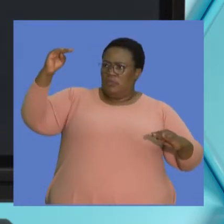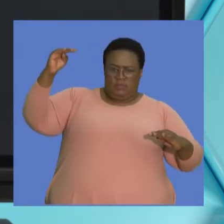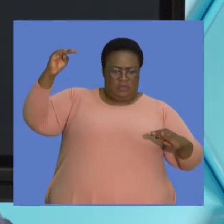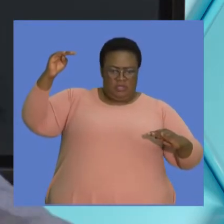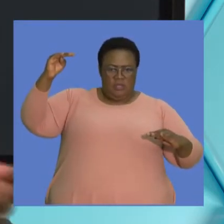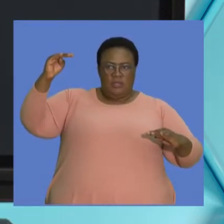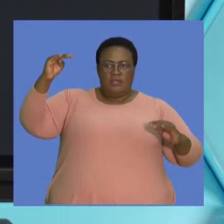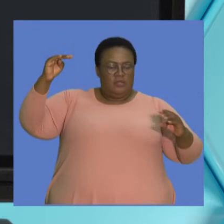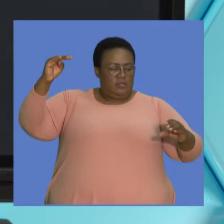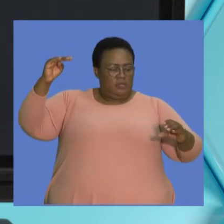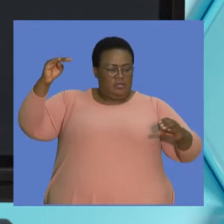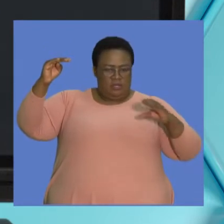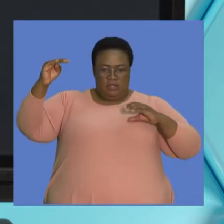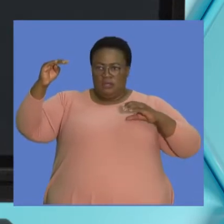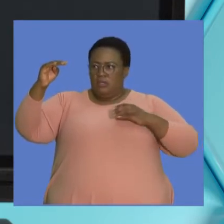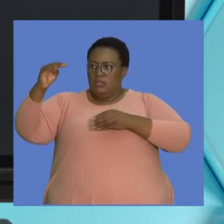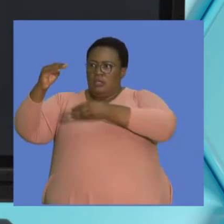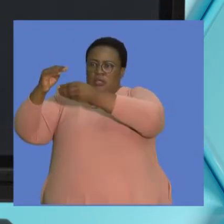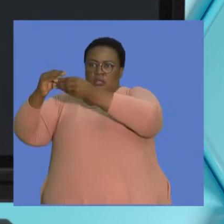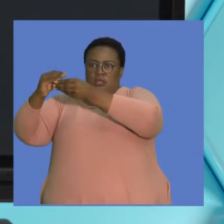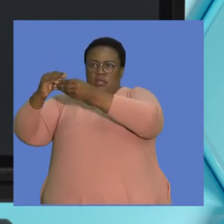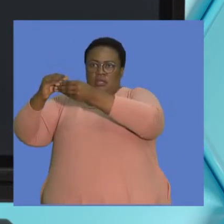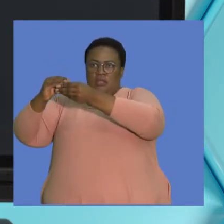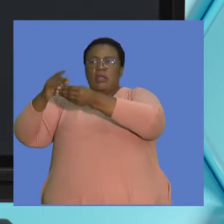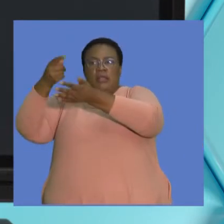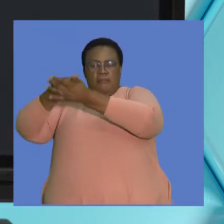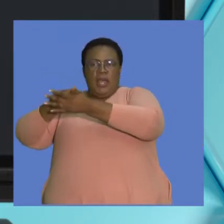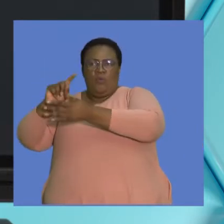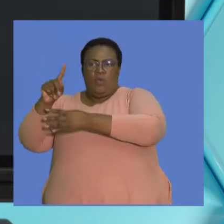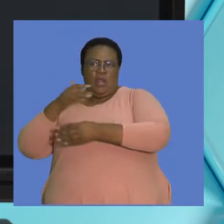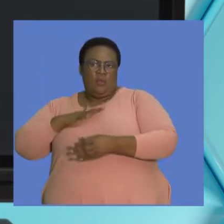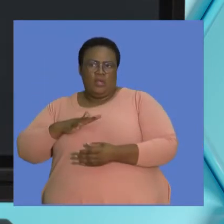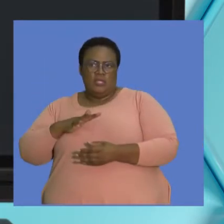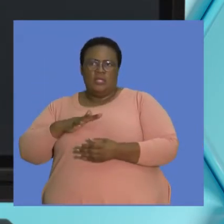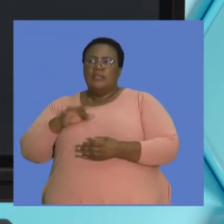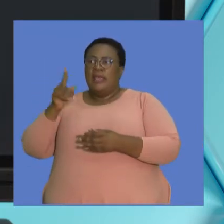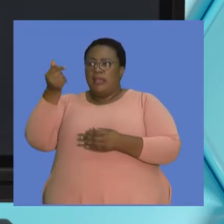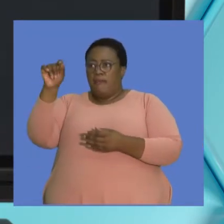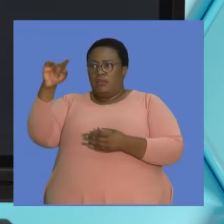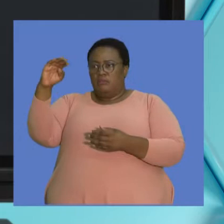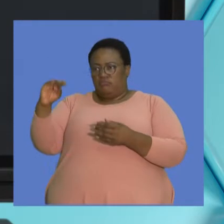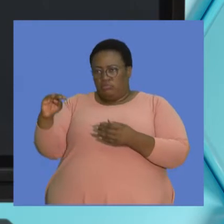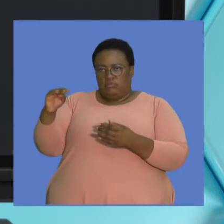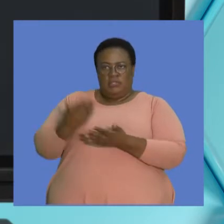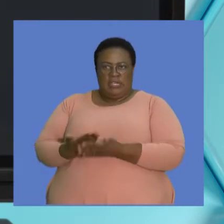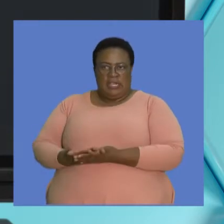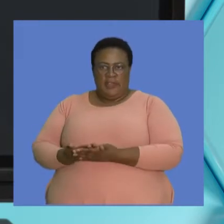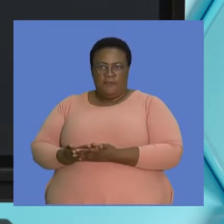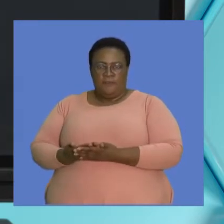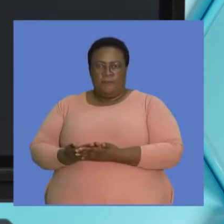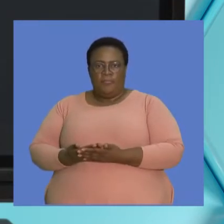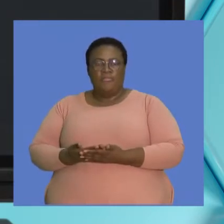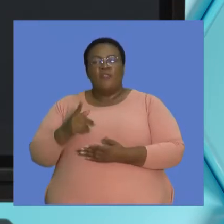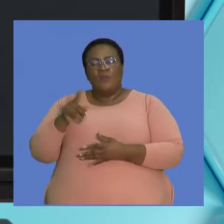it, I take the difference, I add it, I buy what I want. So those are the things that you need to be thinking about,